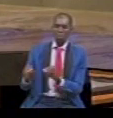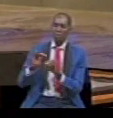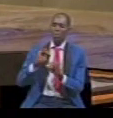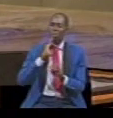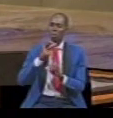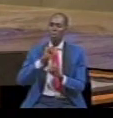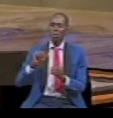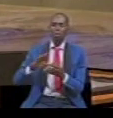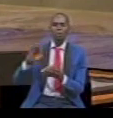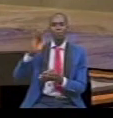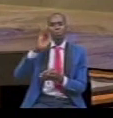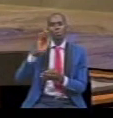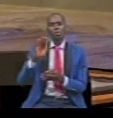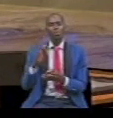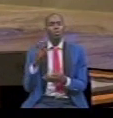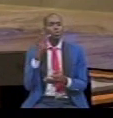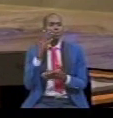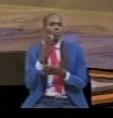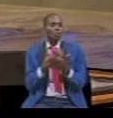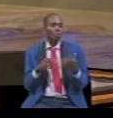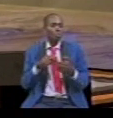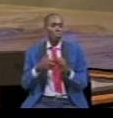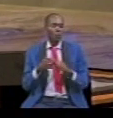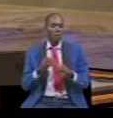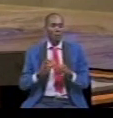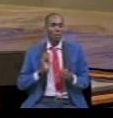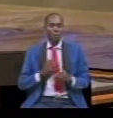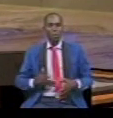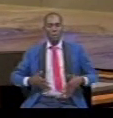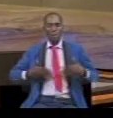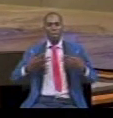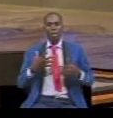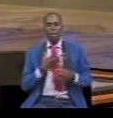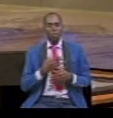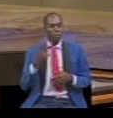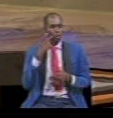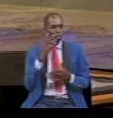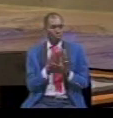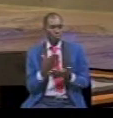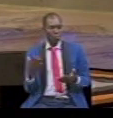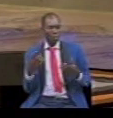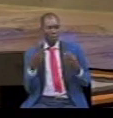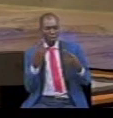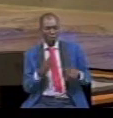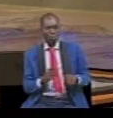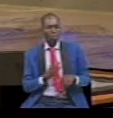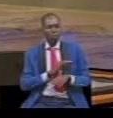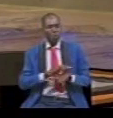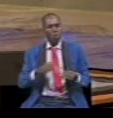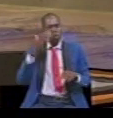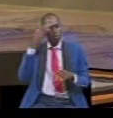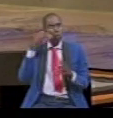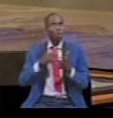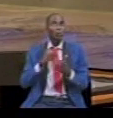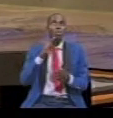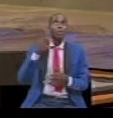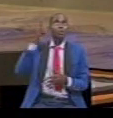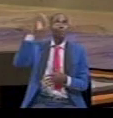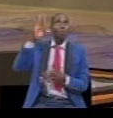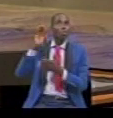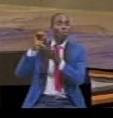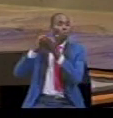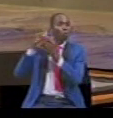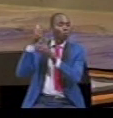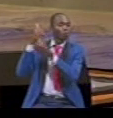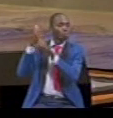something happening, and we do not know this of the Lord himself, and we suppose this must be